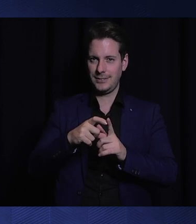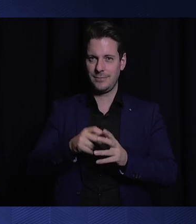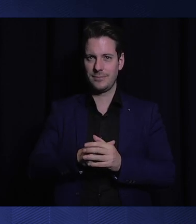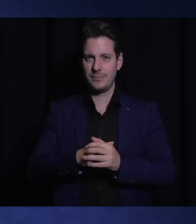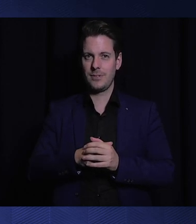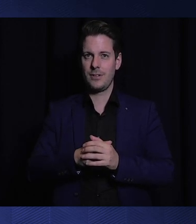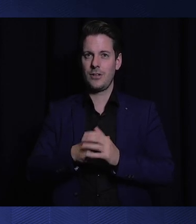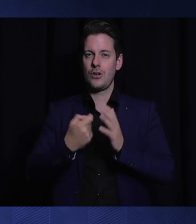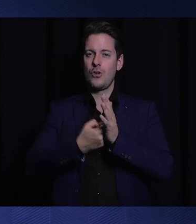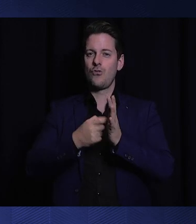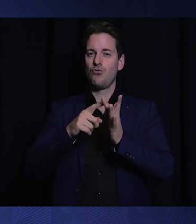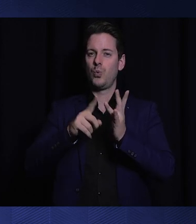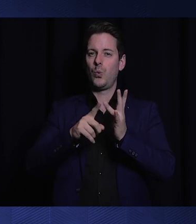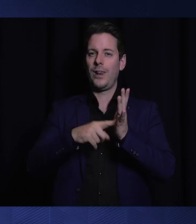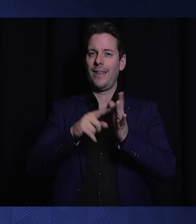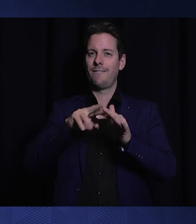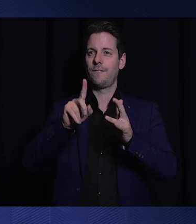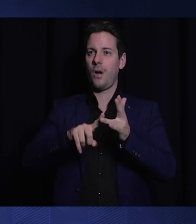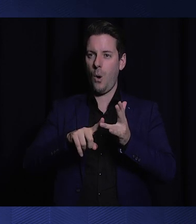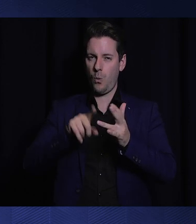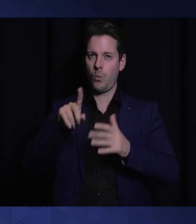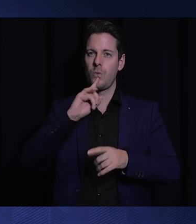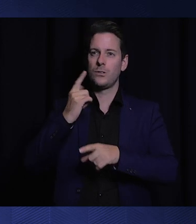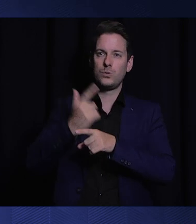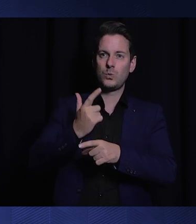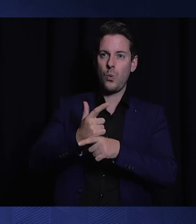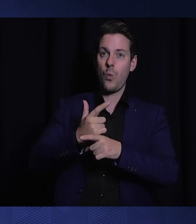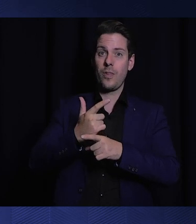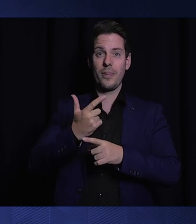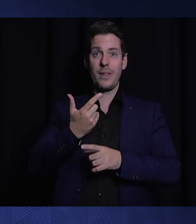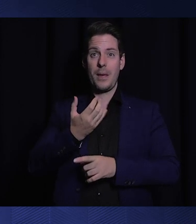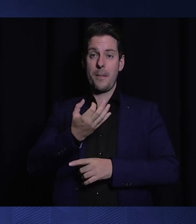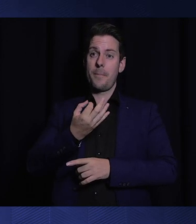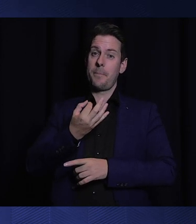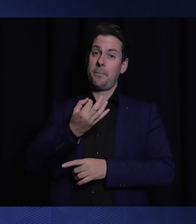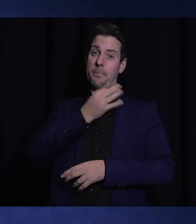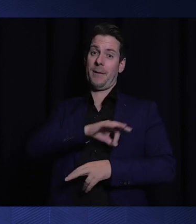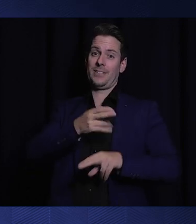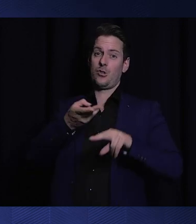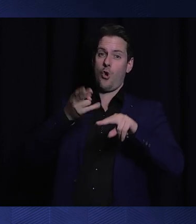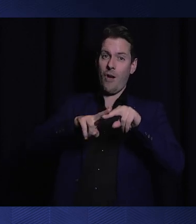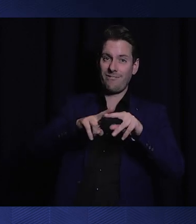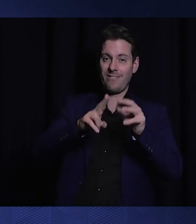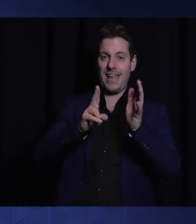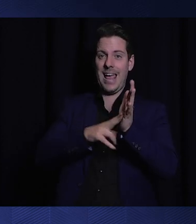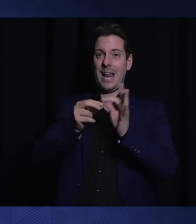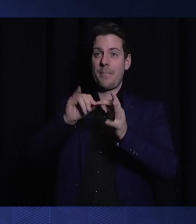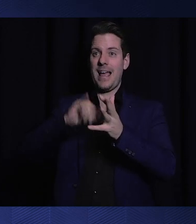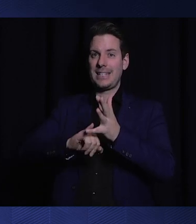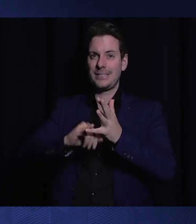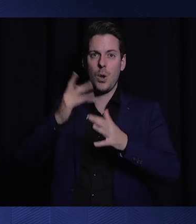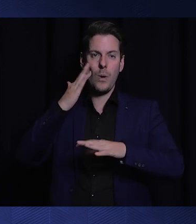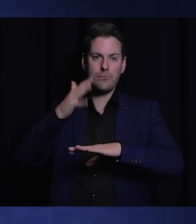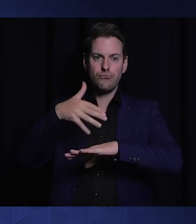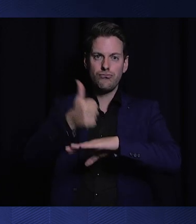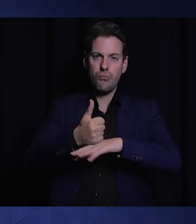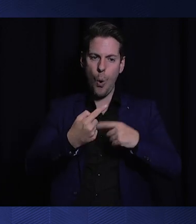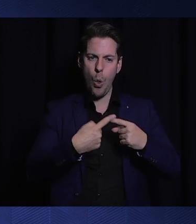Mr. Relifo is going to talk about and demonstrate benefits of nature-based solution implemented at local and human scale.